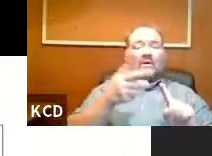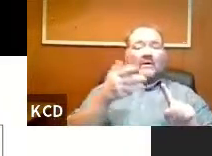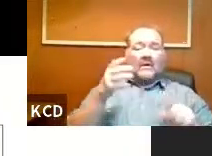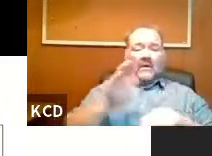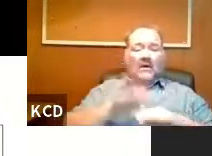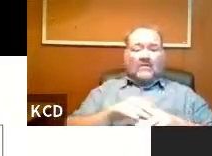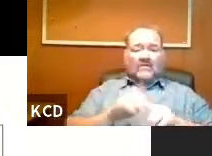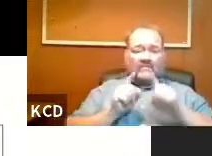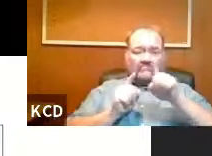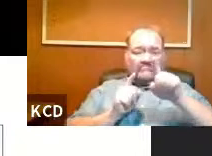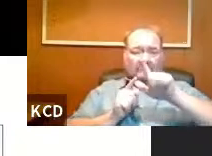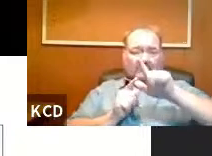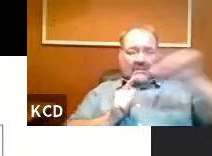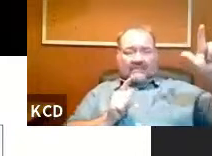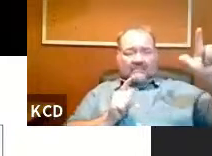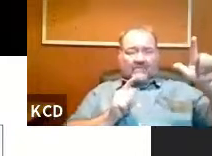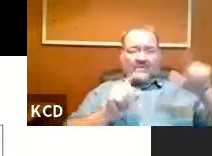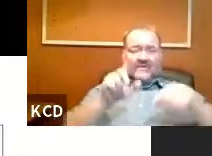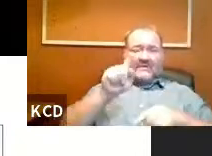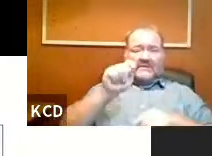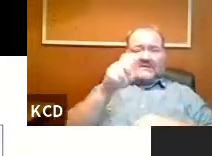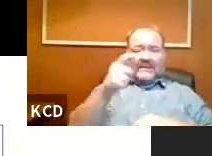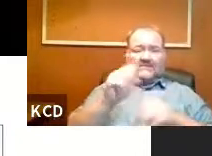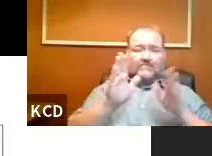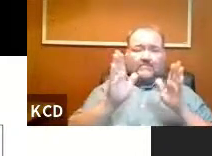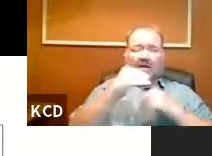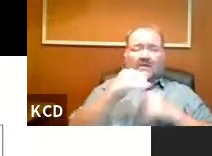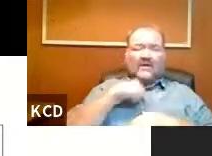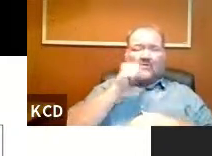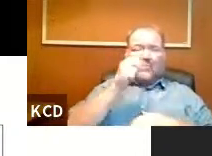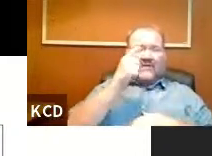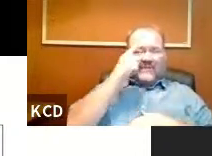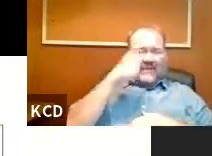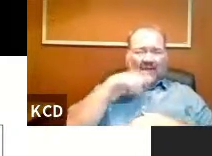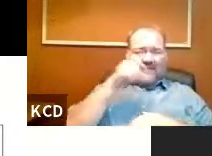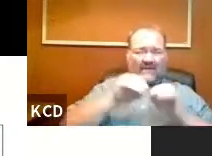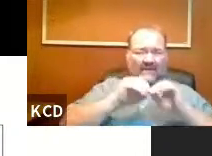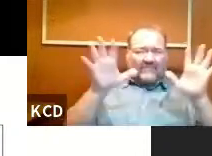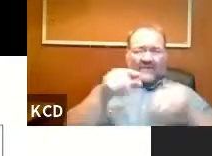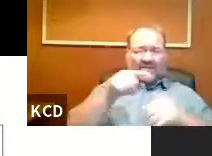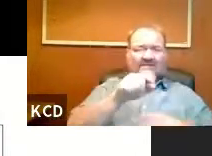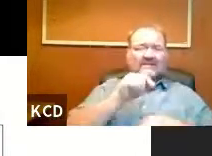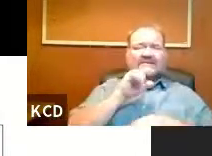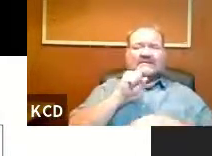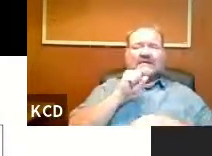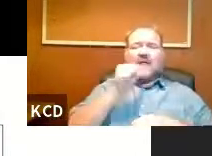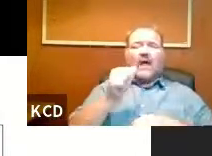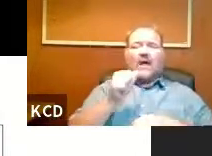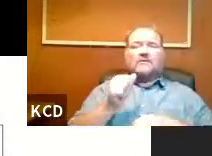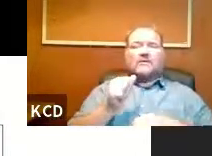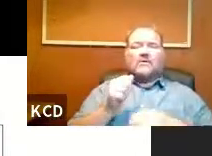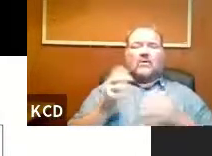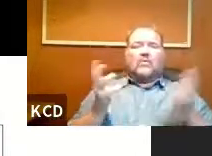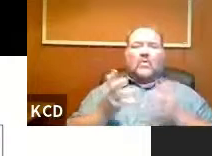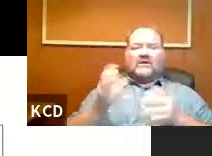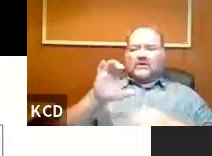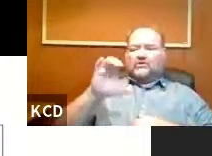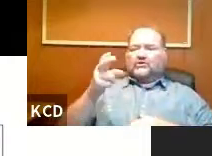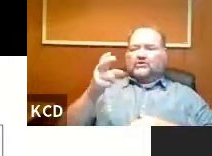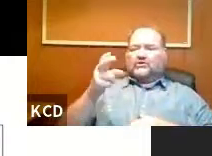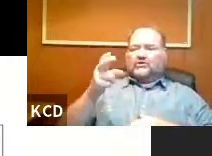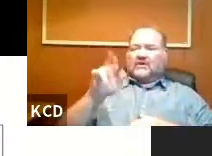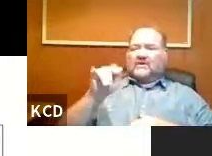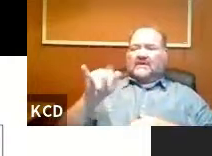left on that text box, and I'll have to clarify, I don't think this is what Charity was